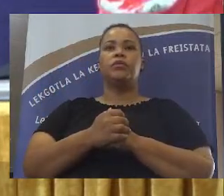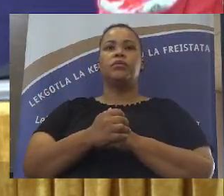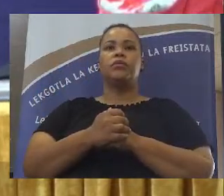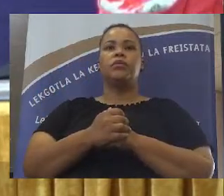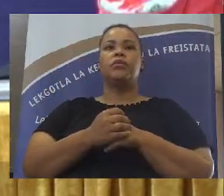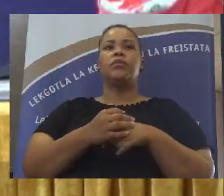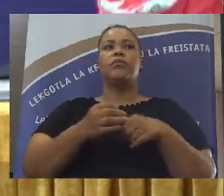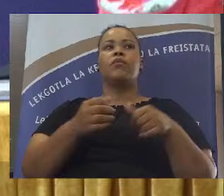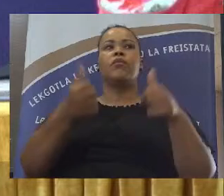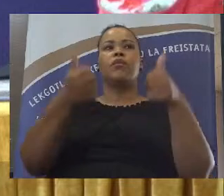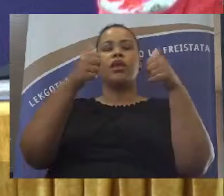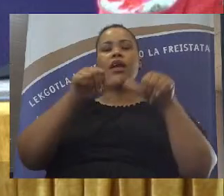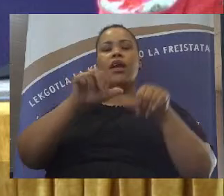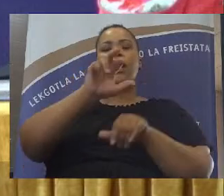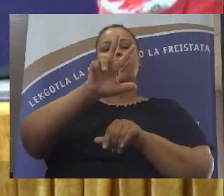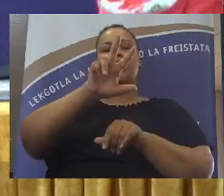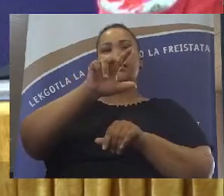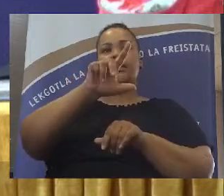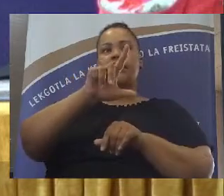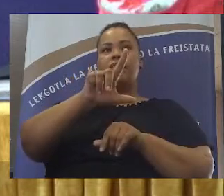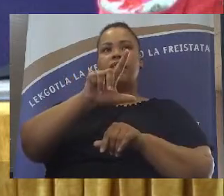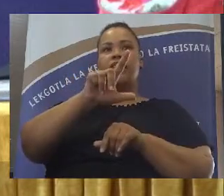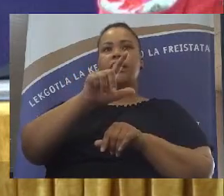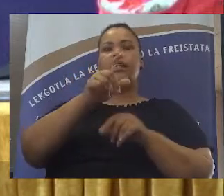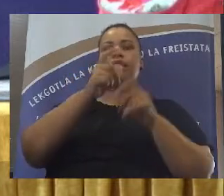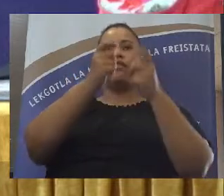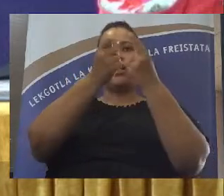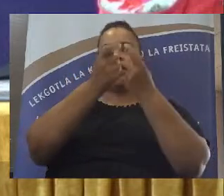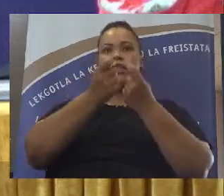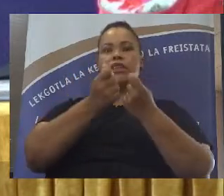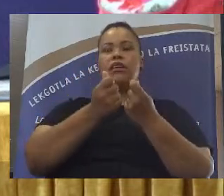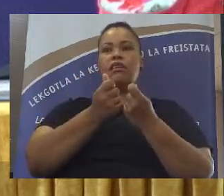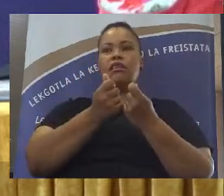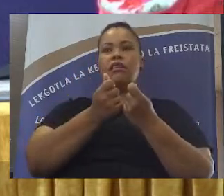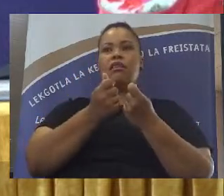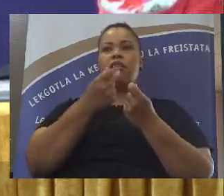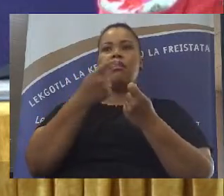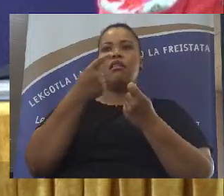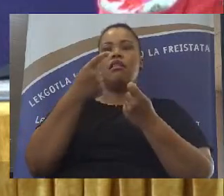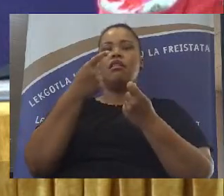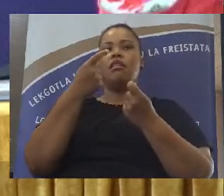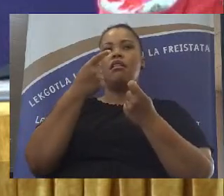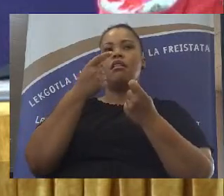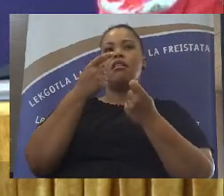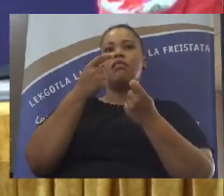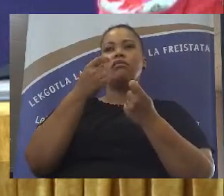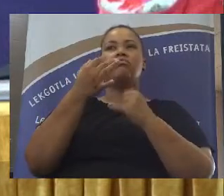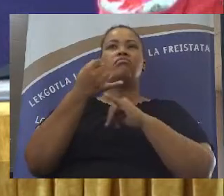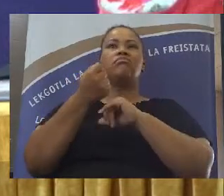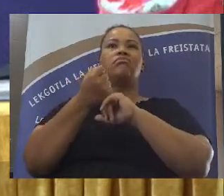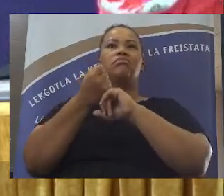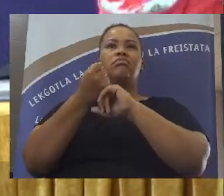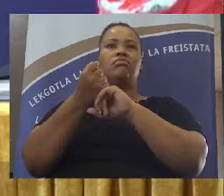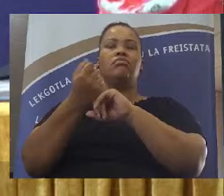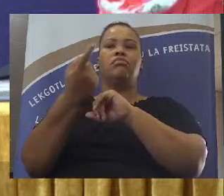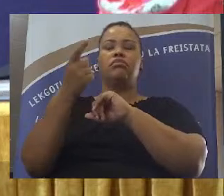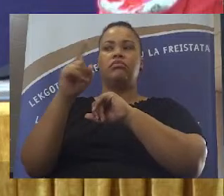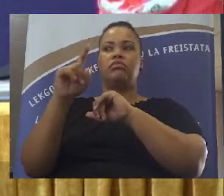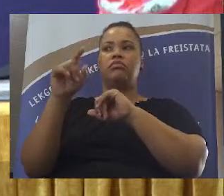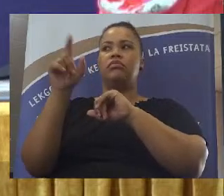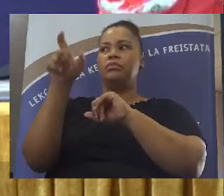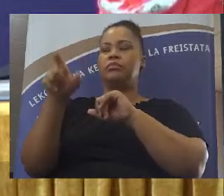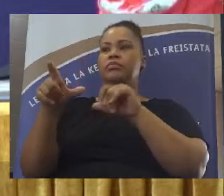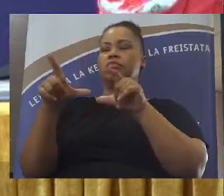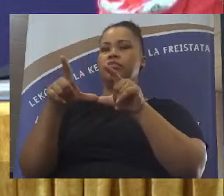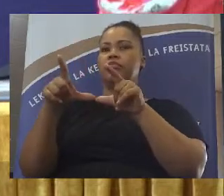Clause 87 of this bill provides for financial guarantee for petroleum operations. A holder of a right granted